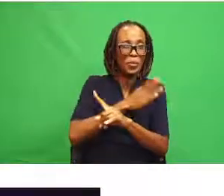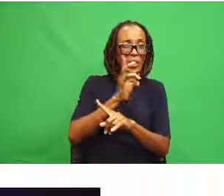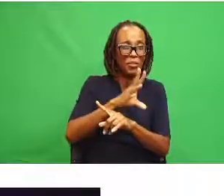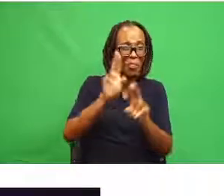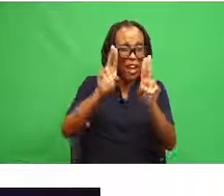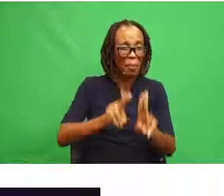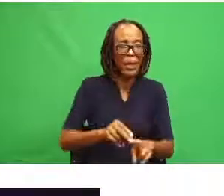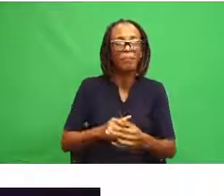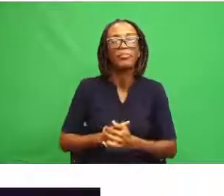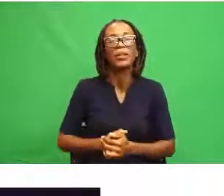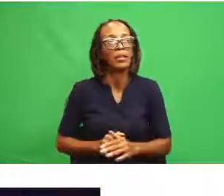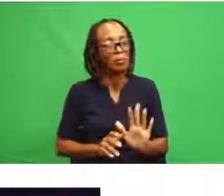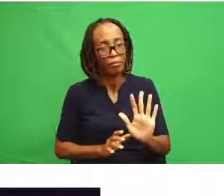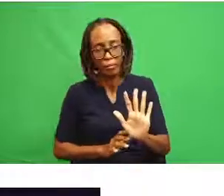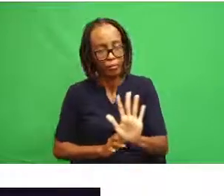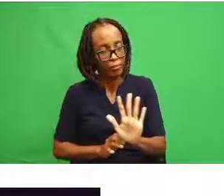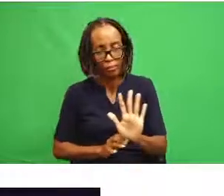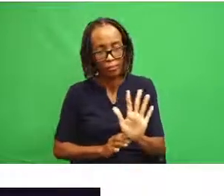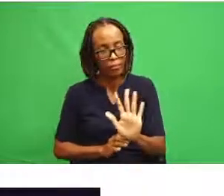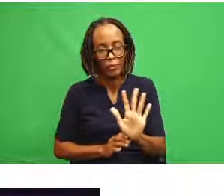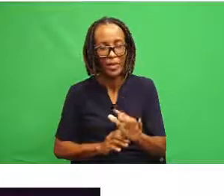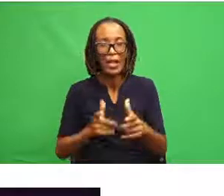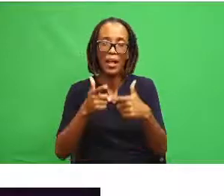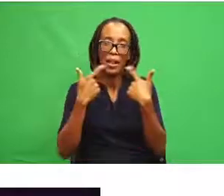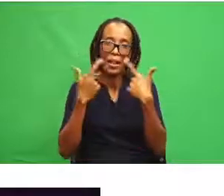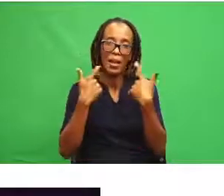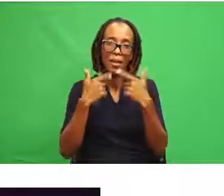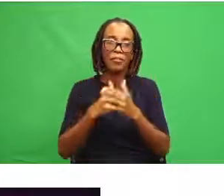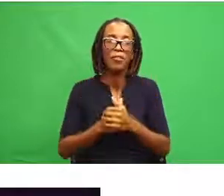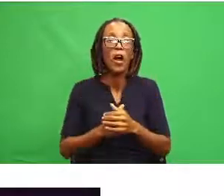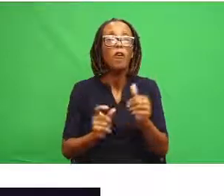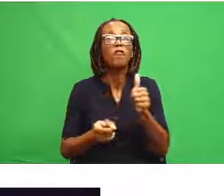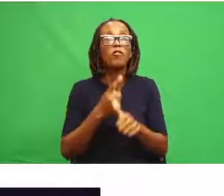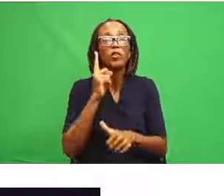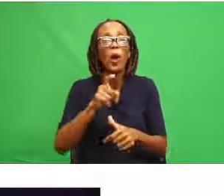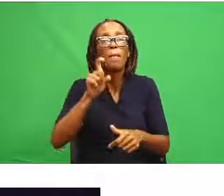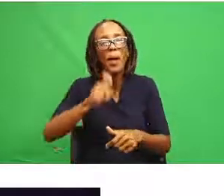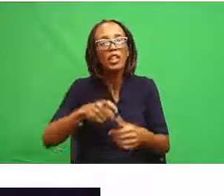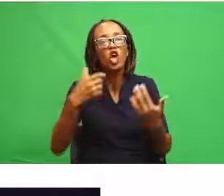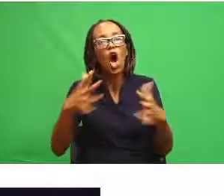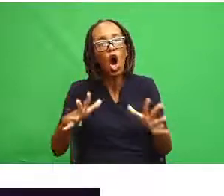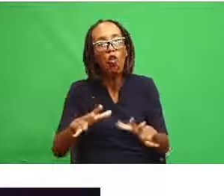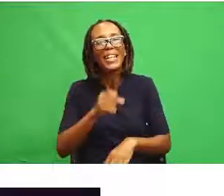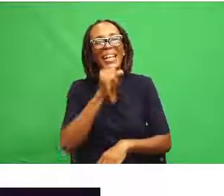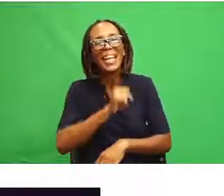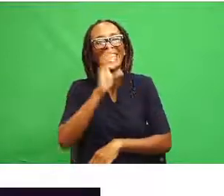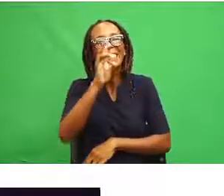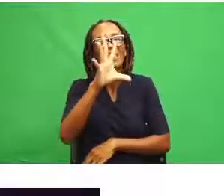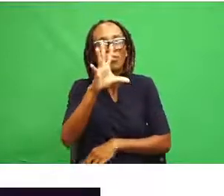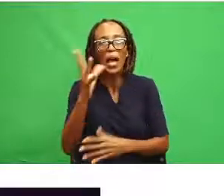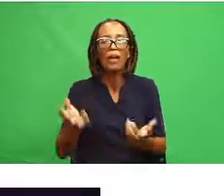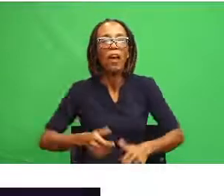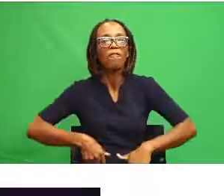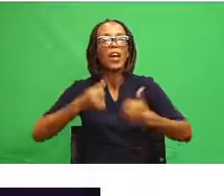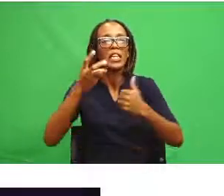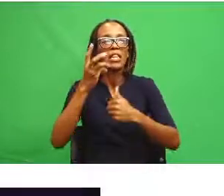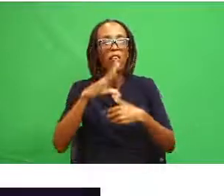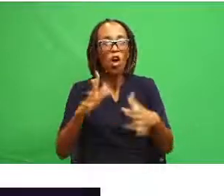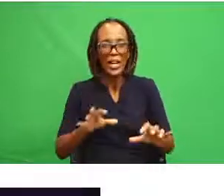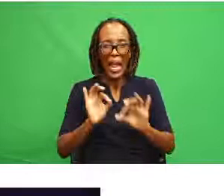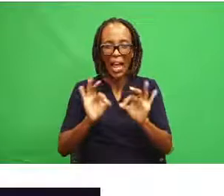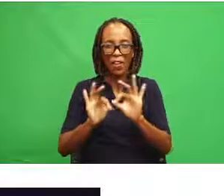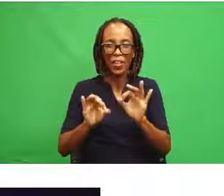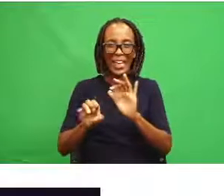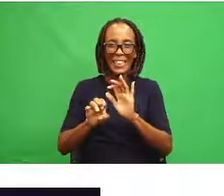the first conditionality you have to satisfy is that you must be, that's stated in the law, you must be